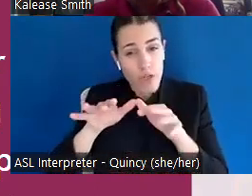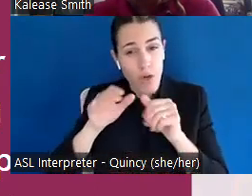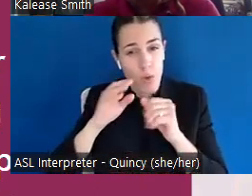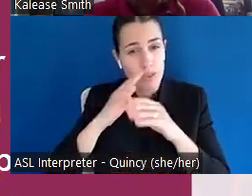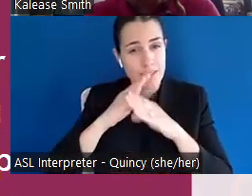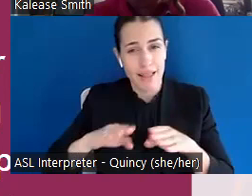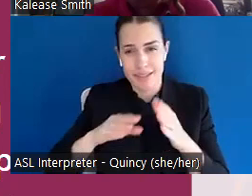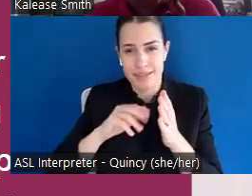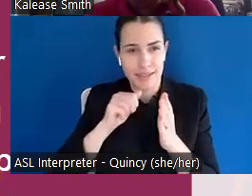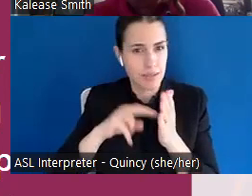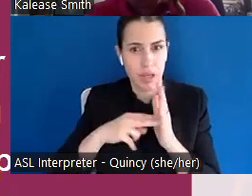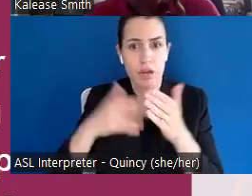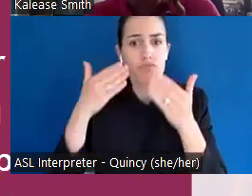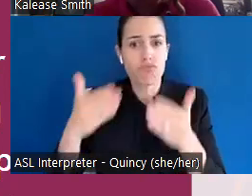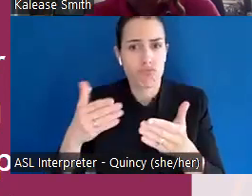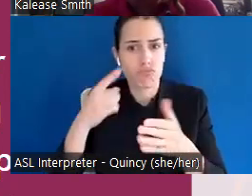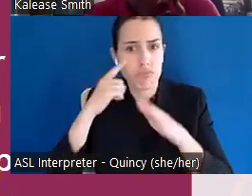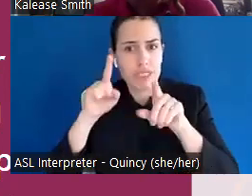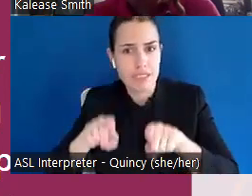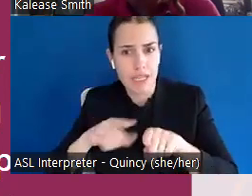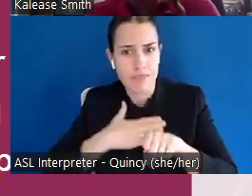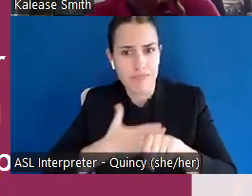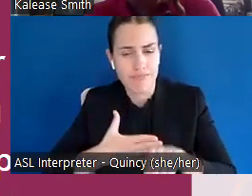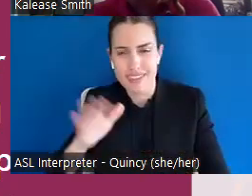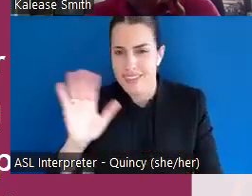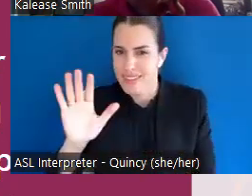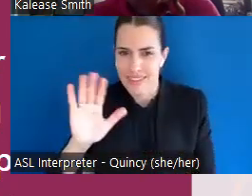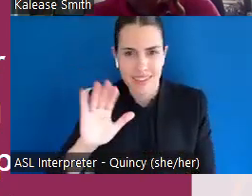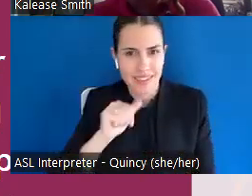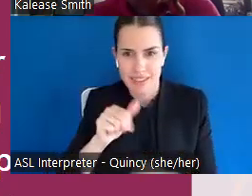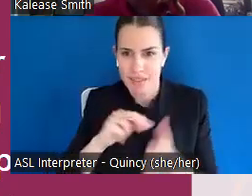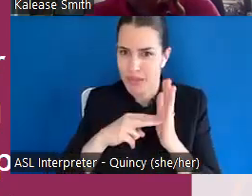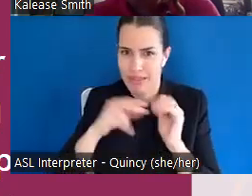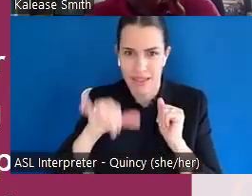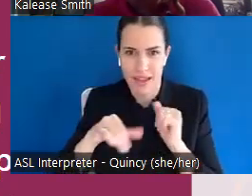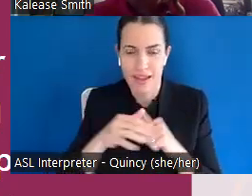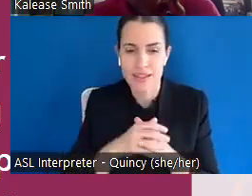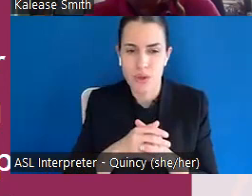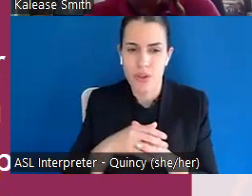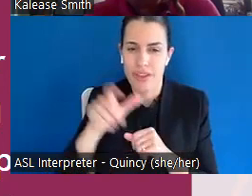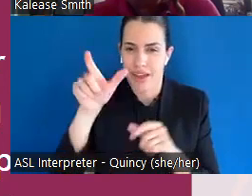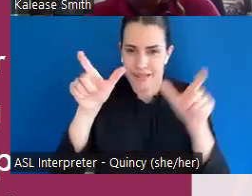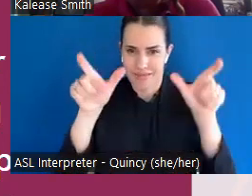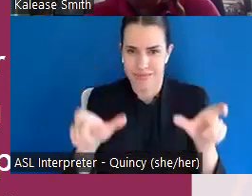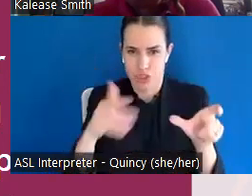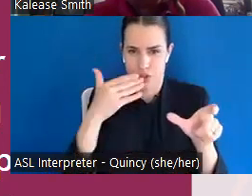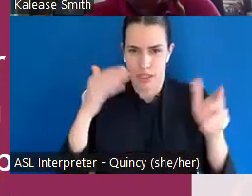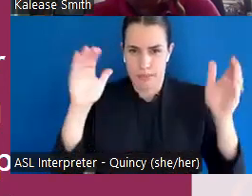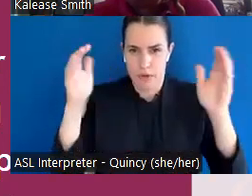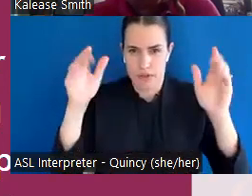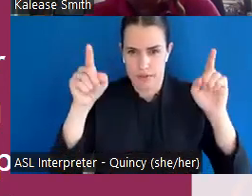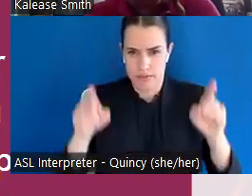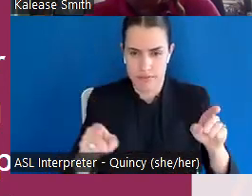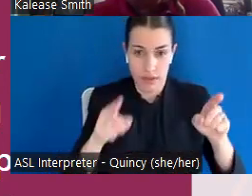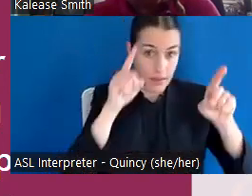consent. So this is a great way to think about what aspects indicate consent and what aspects don't, and what makes